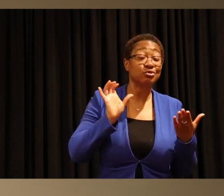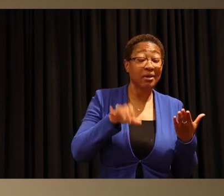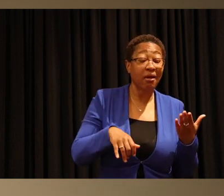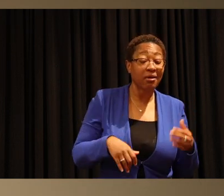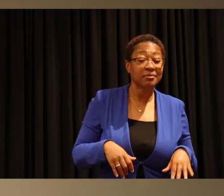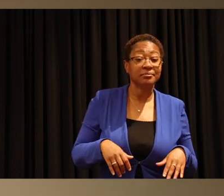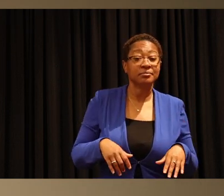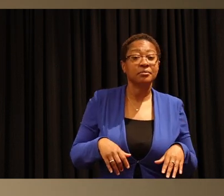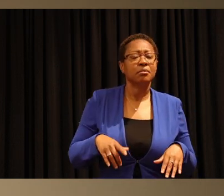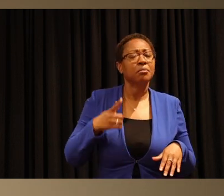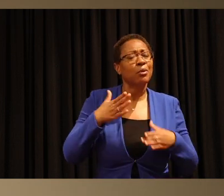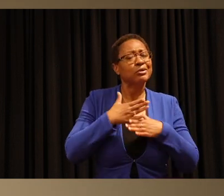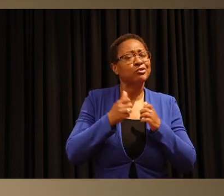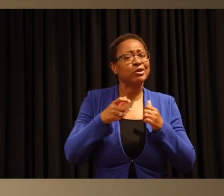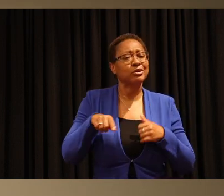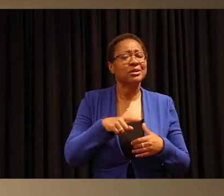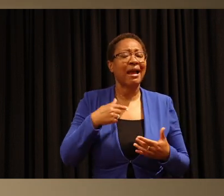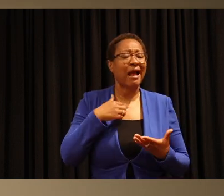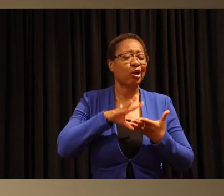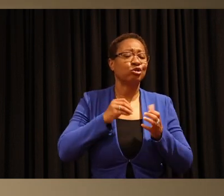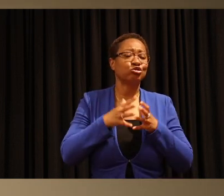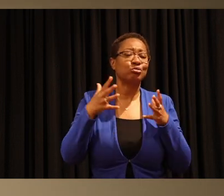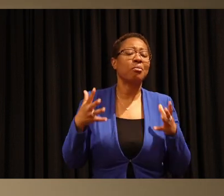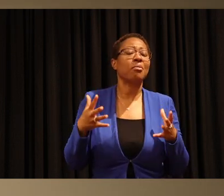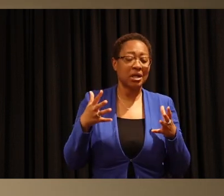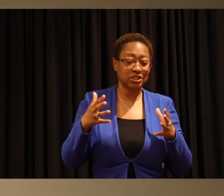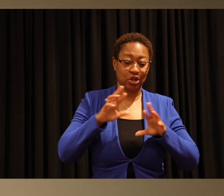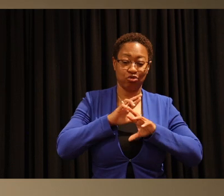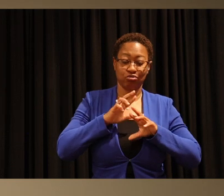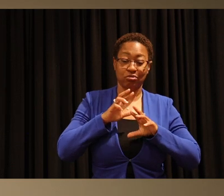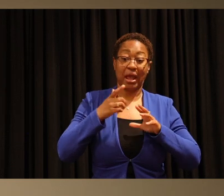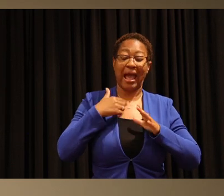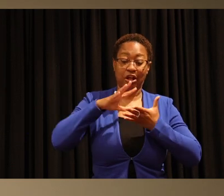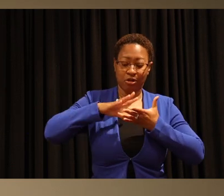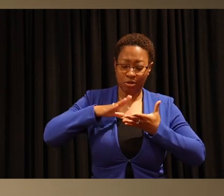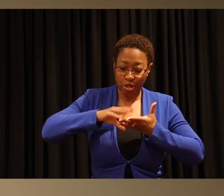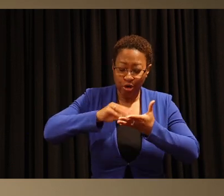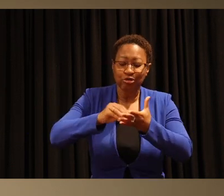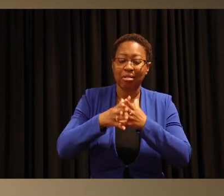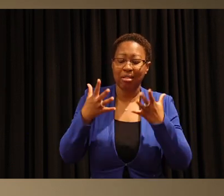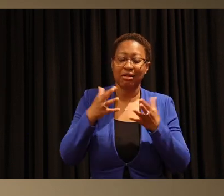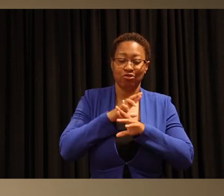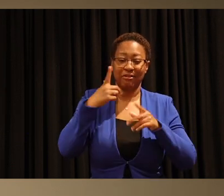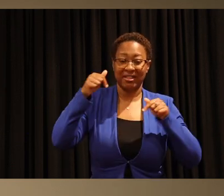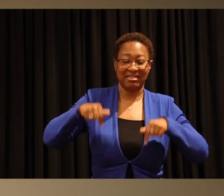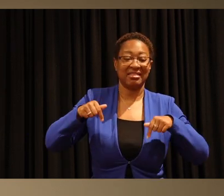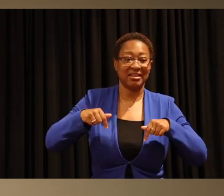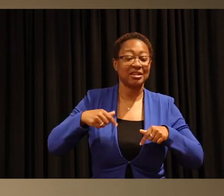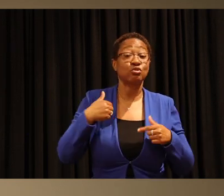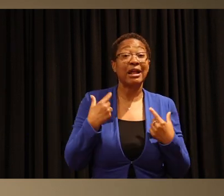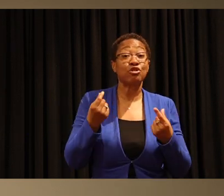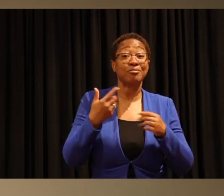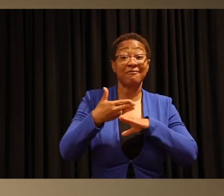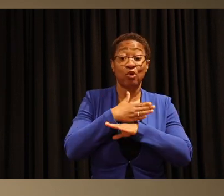you is I learned so much trying to get ready for this program. I've spent 2 months reading